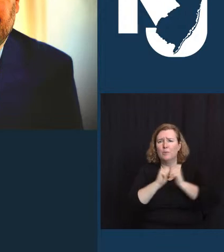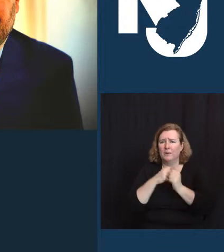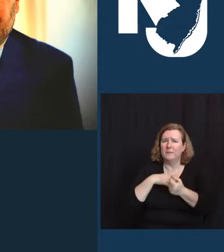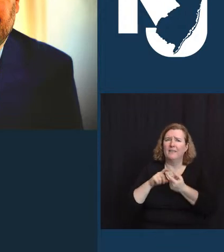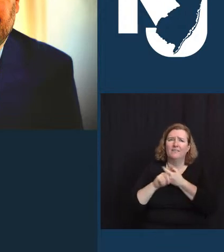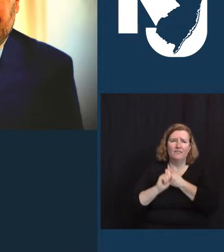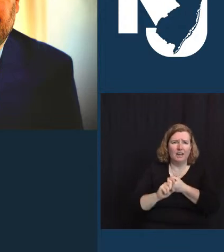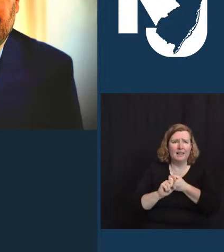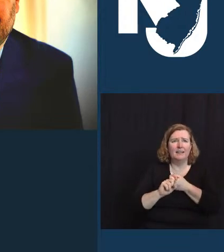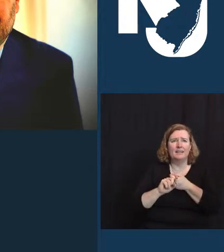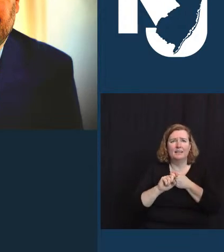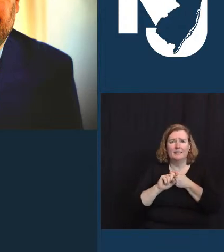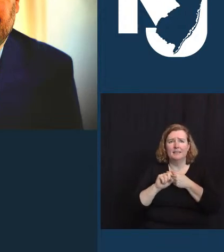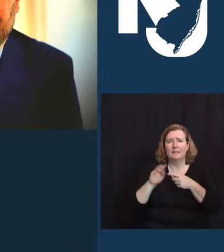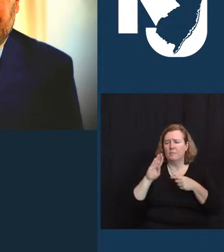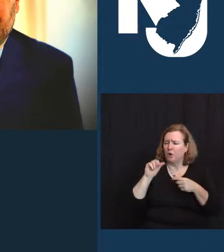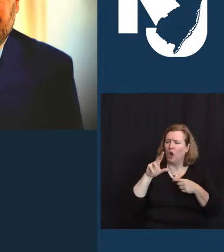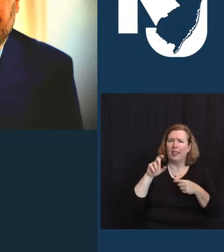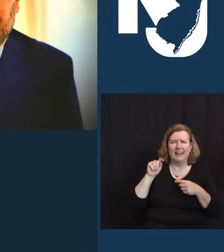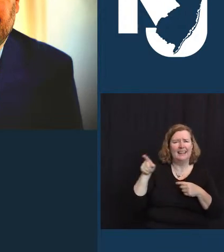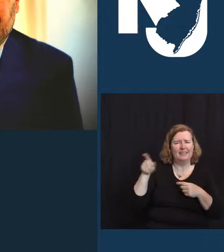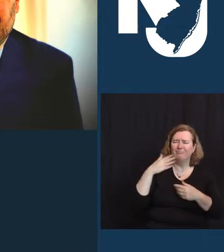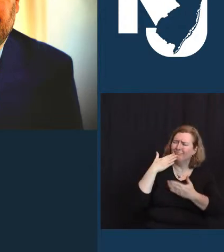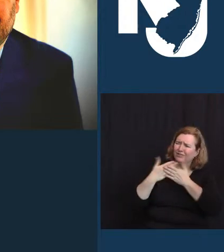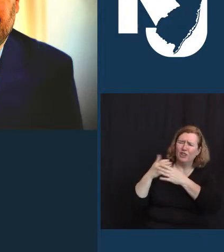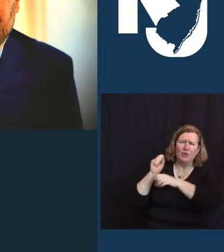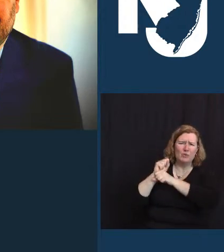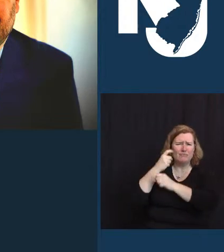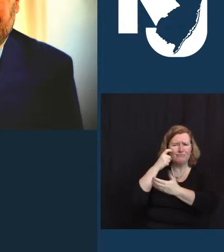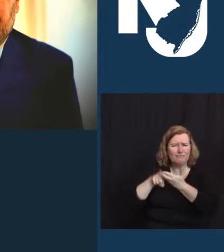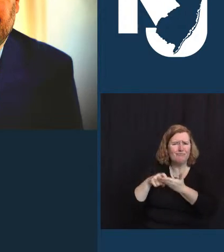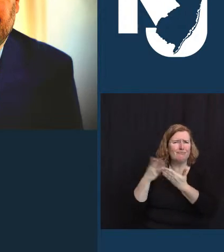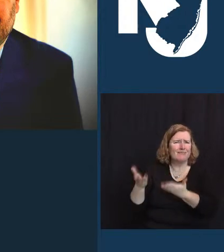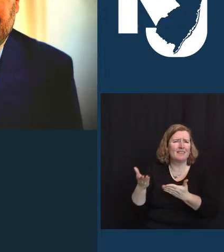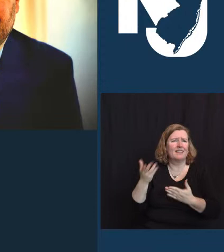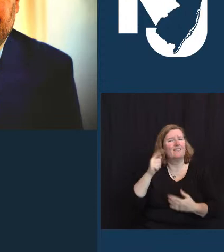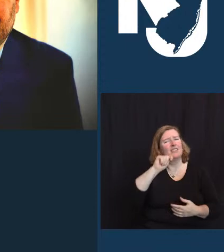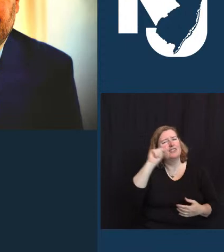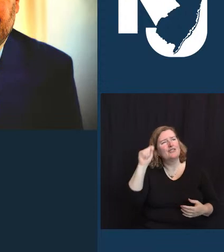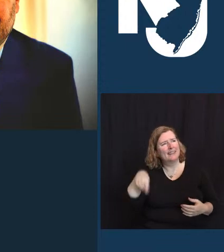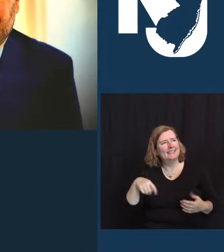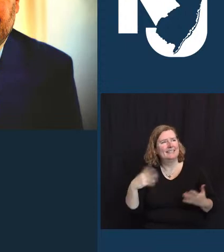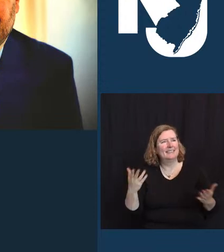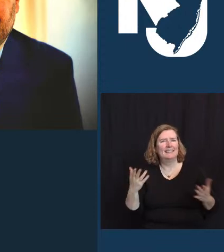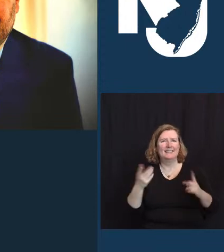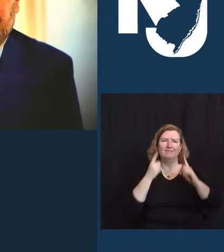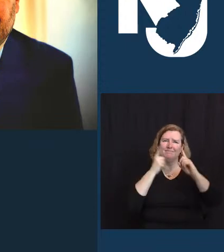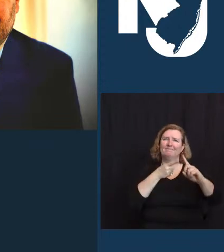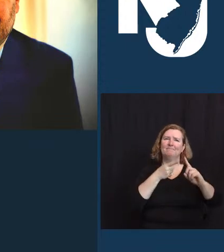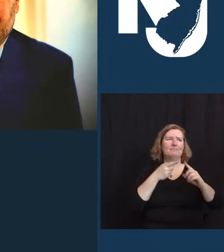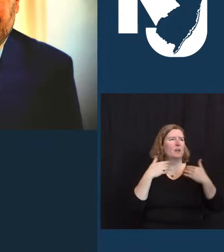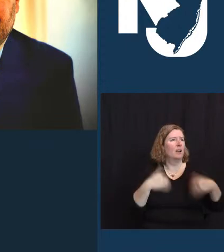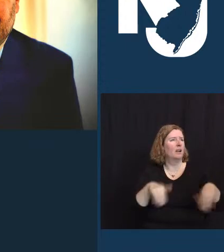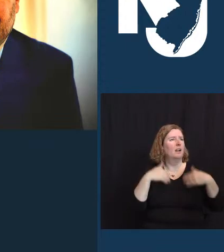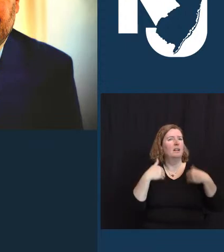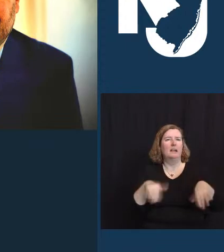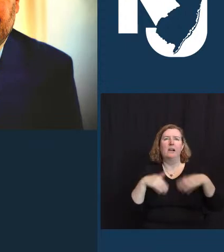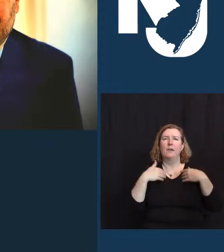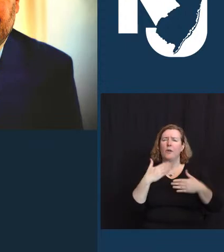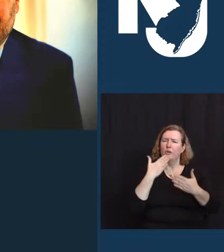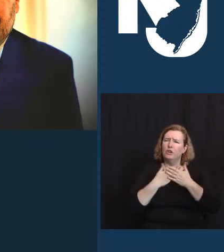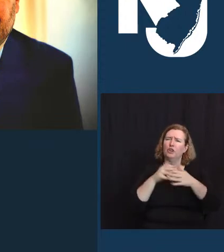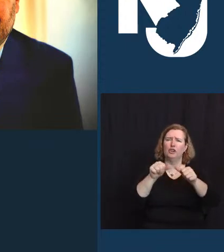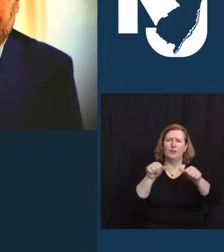him for his continued good work. The Rescue Mission of Trenton is an invaluable community resource. Check them out, as he and